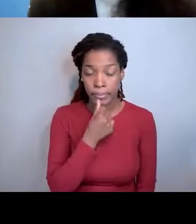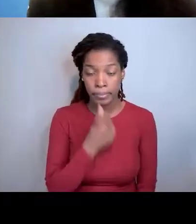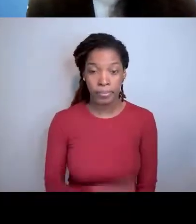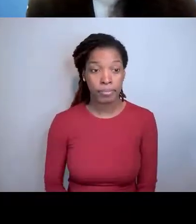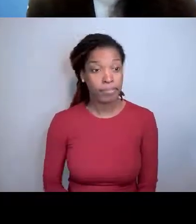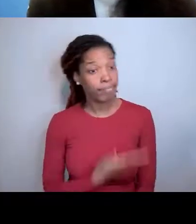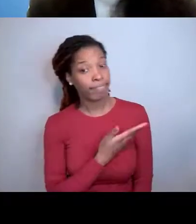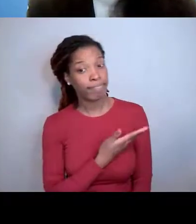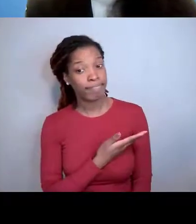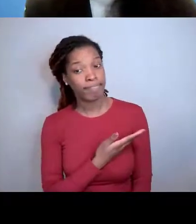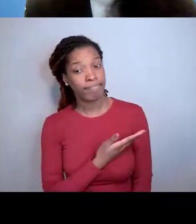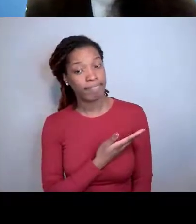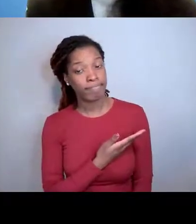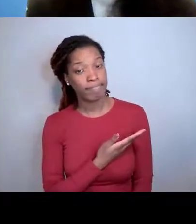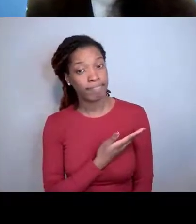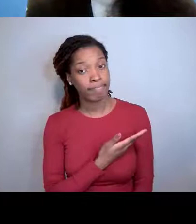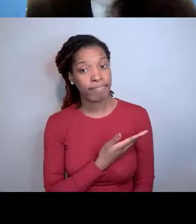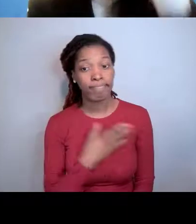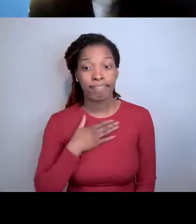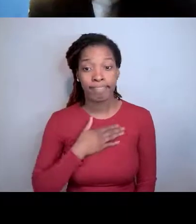Please